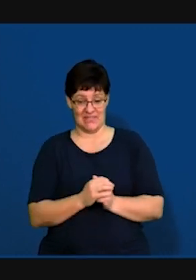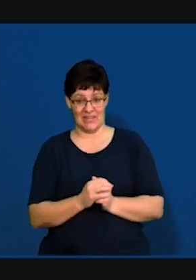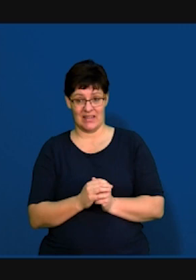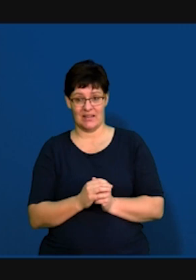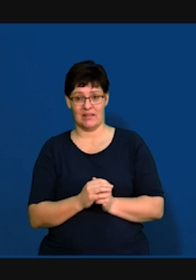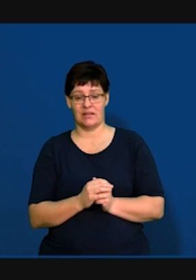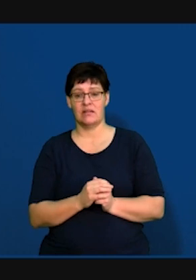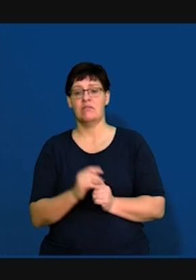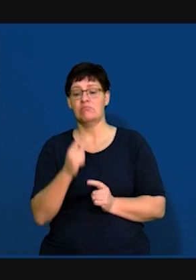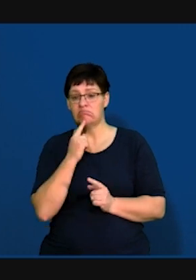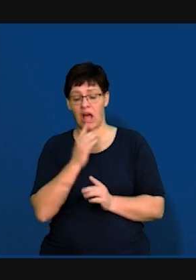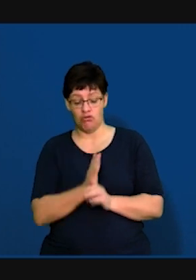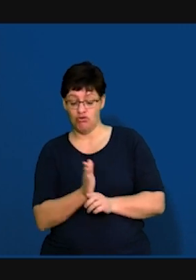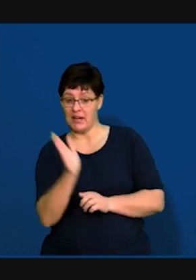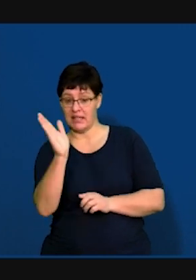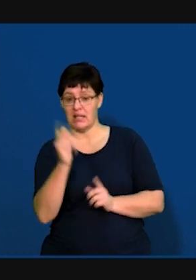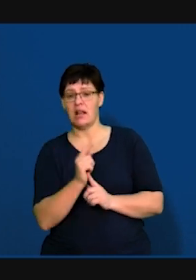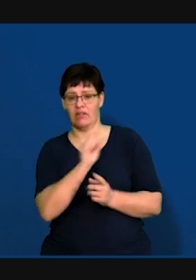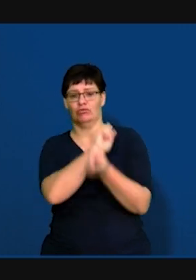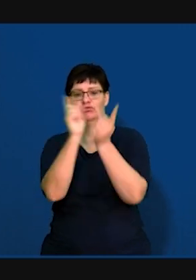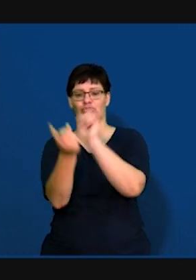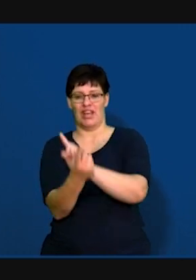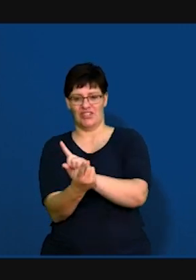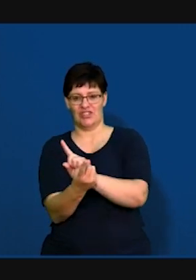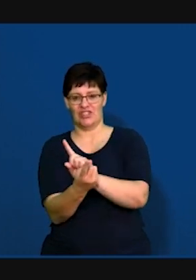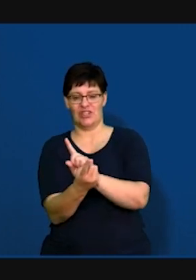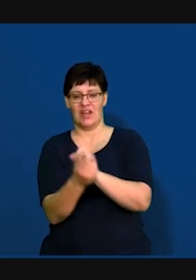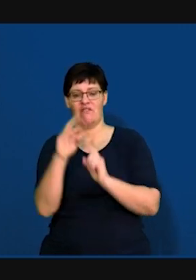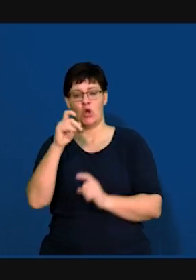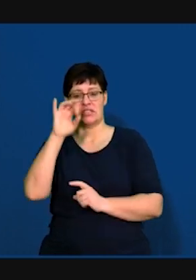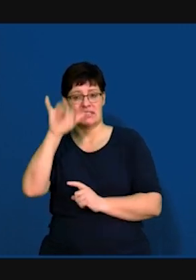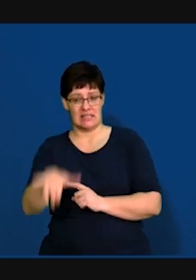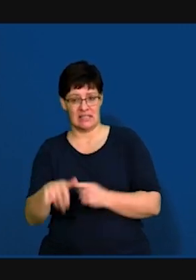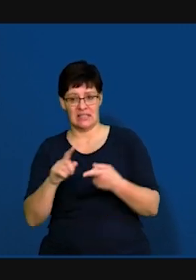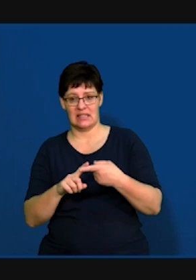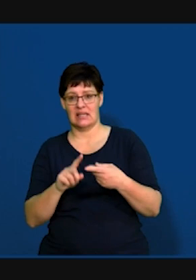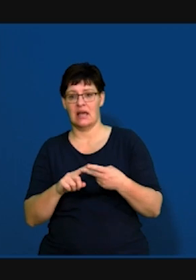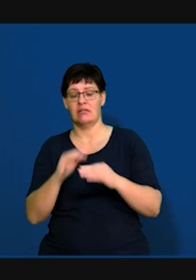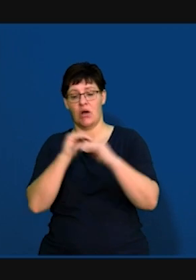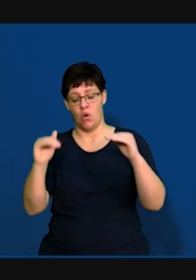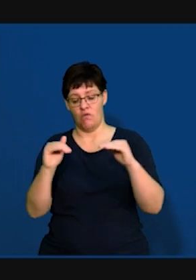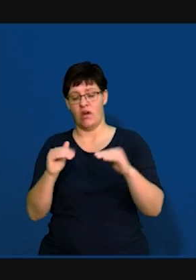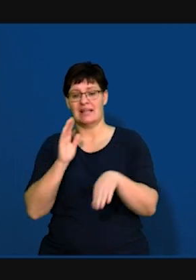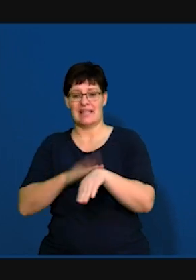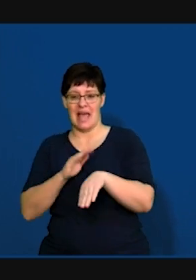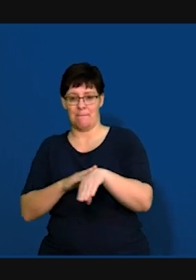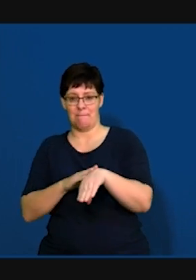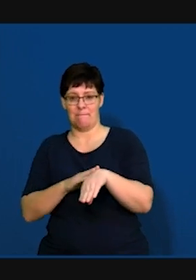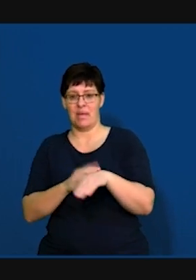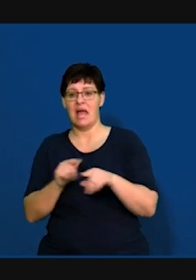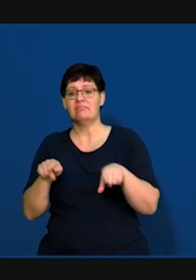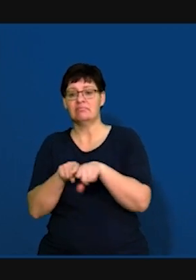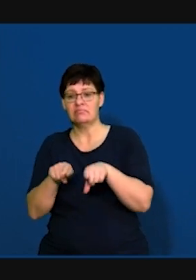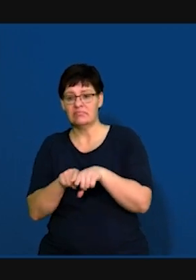case, which is actually change in velocity per unit time, is an indication of the magnitude